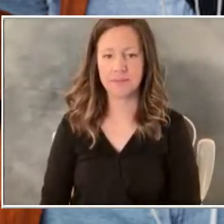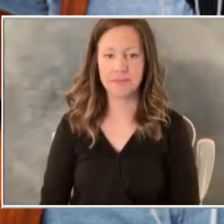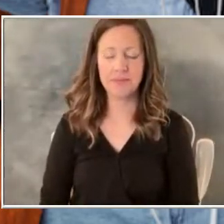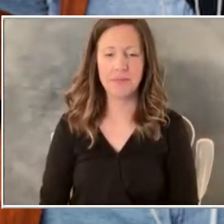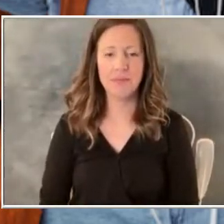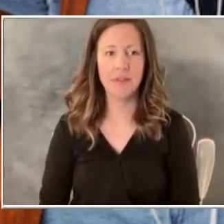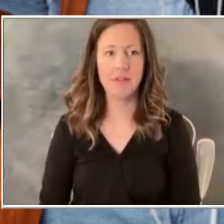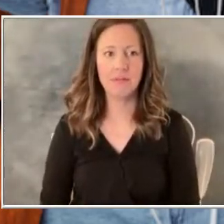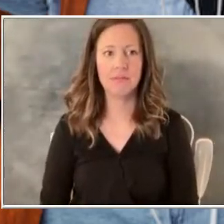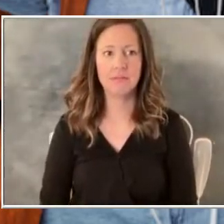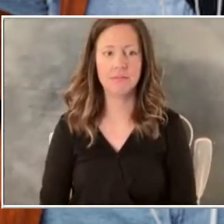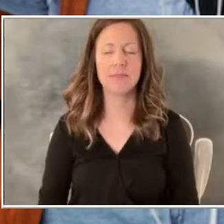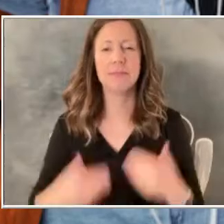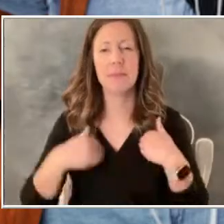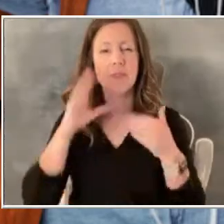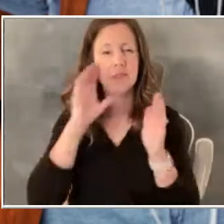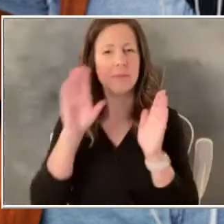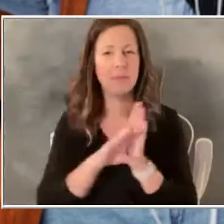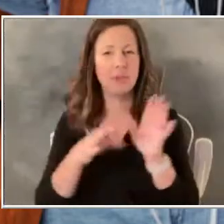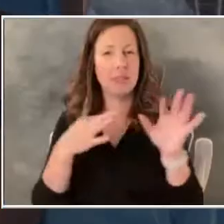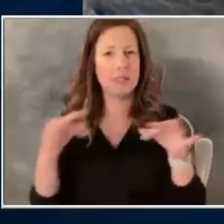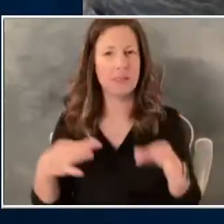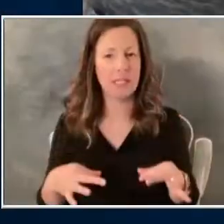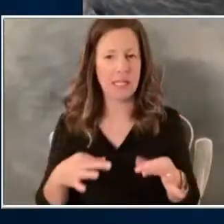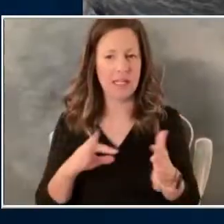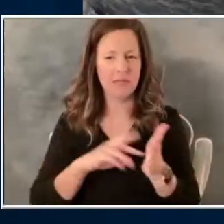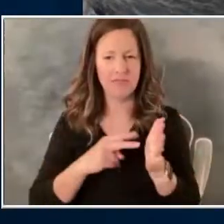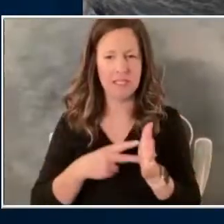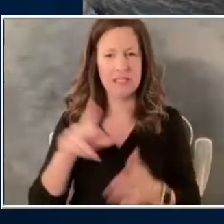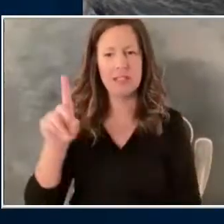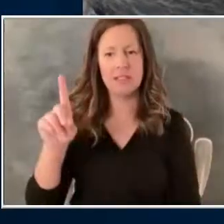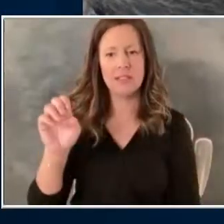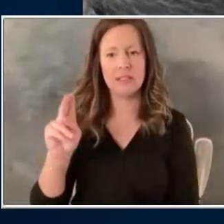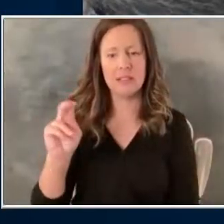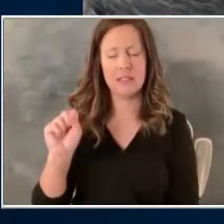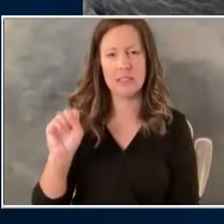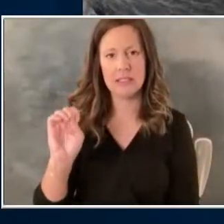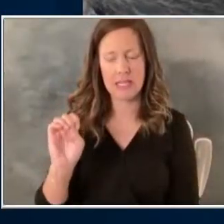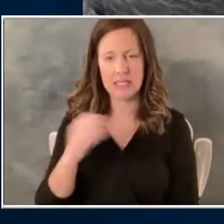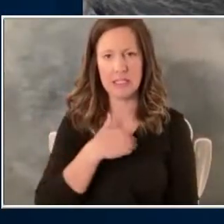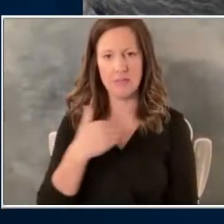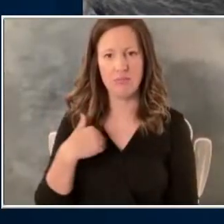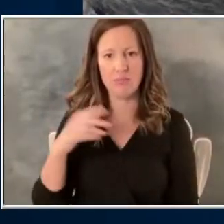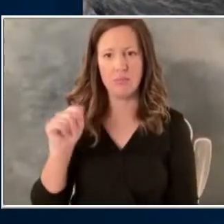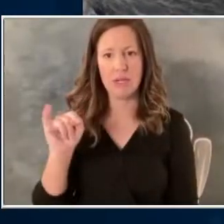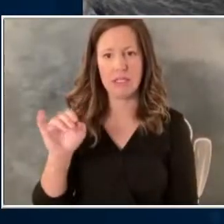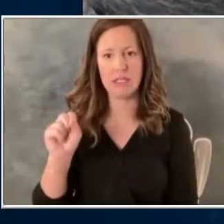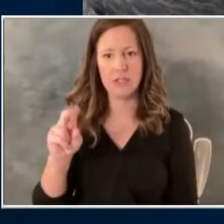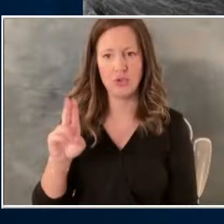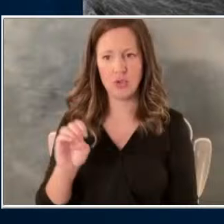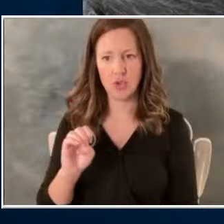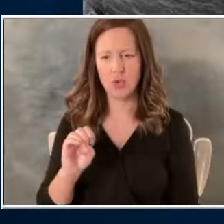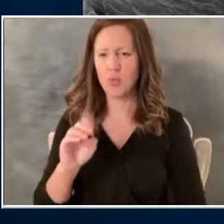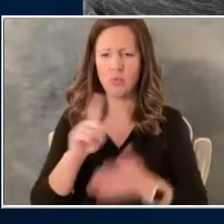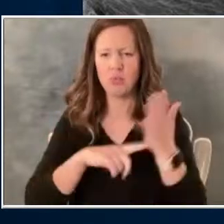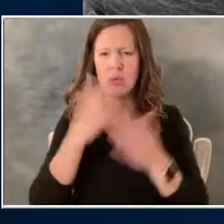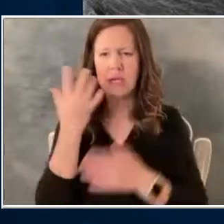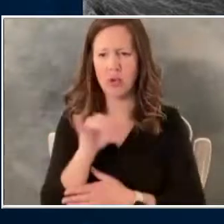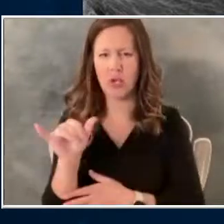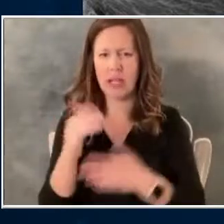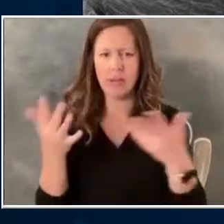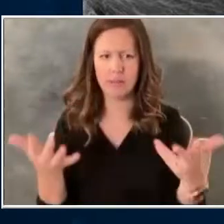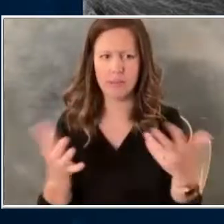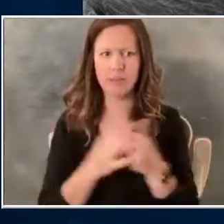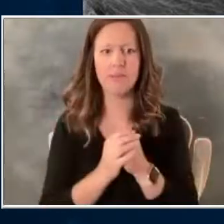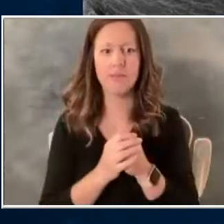to explain exactly what dense breast tissue is and how it looks or how it doesn't look when you're looking at these images. So take us